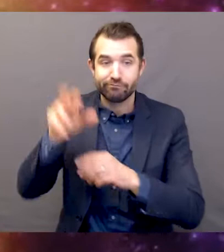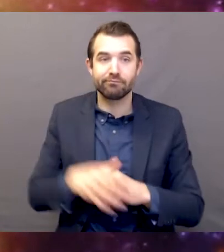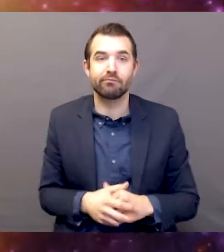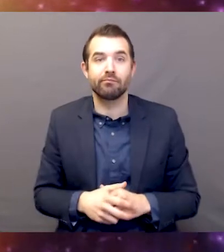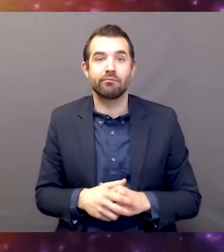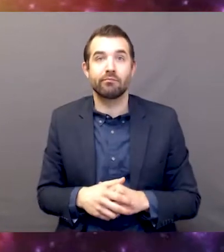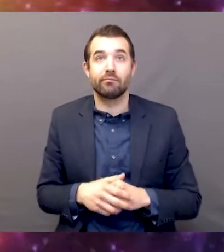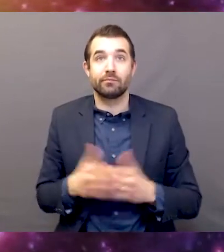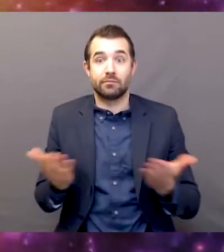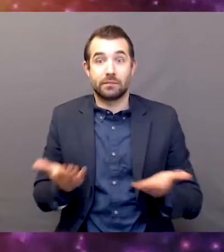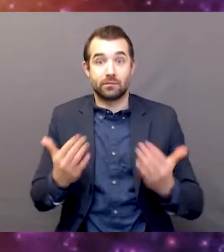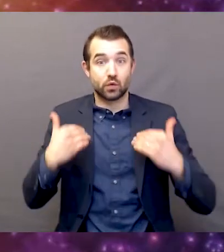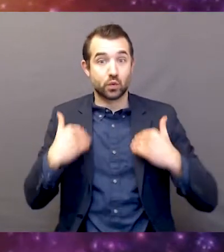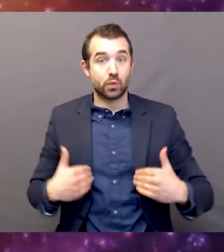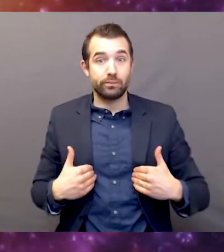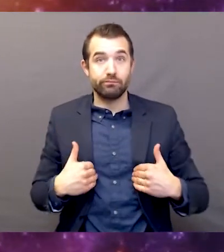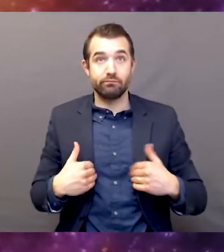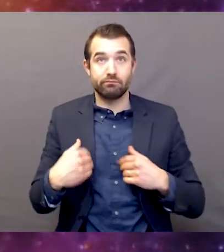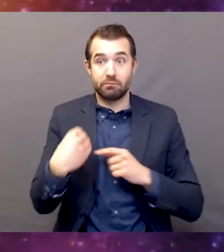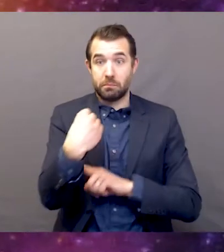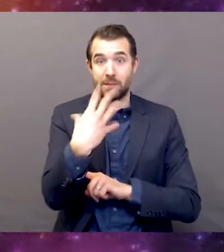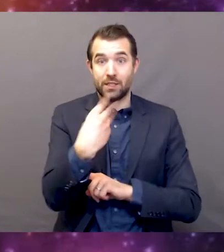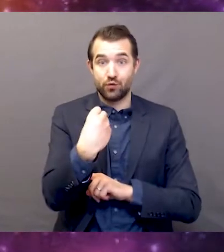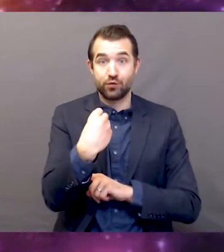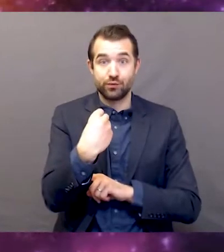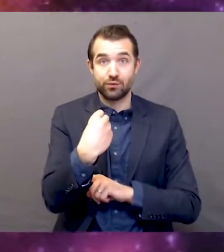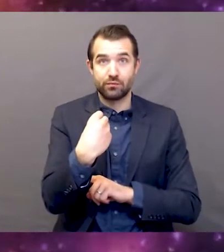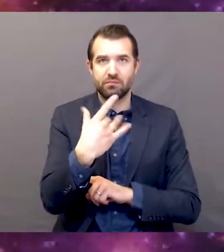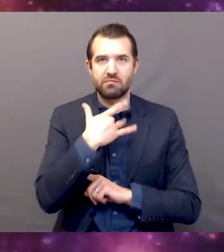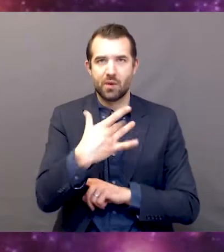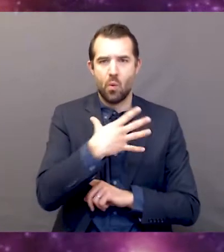transparent in X-rays, but totally opaque optically.